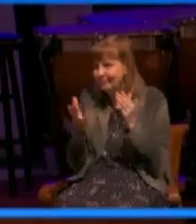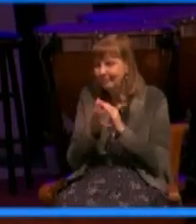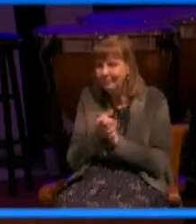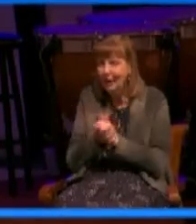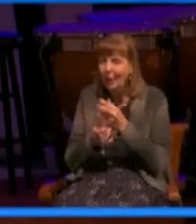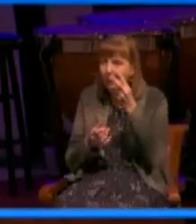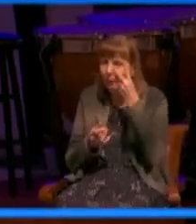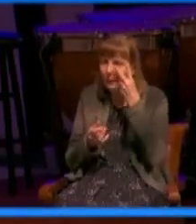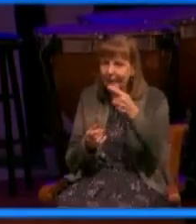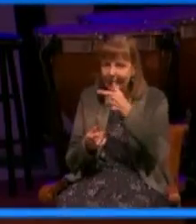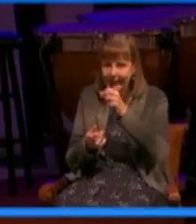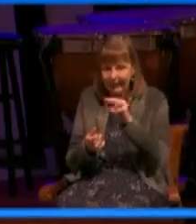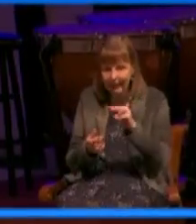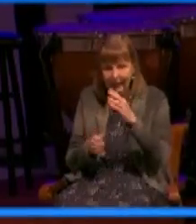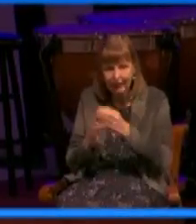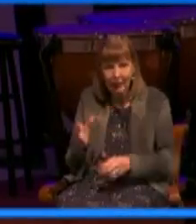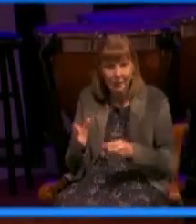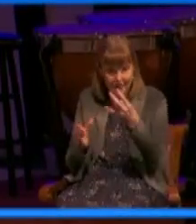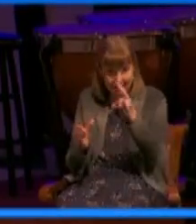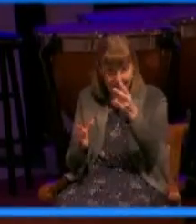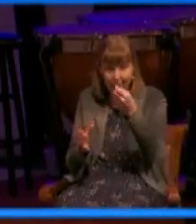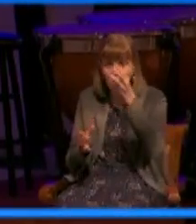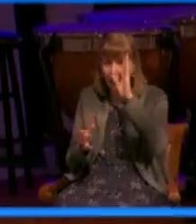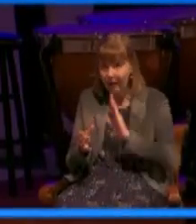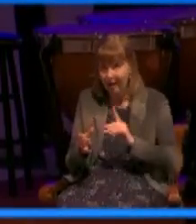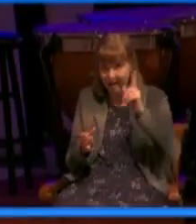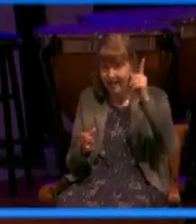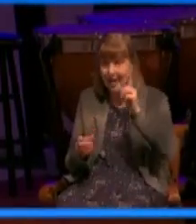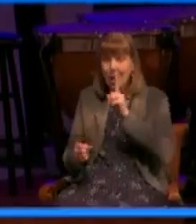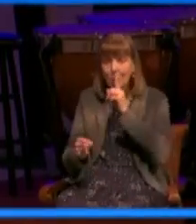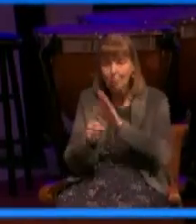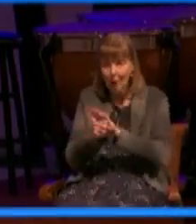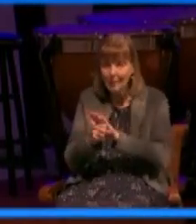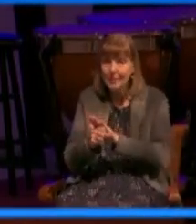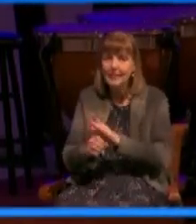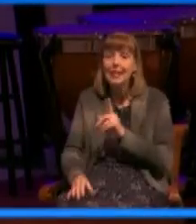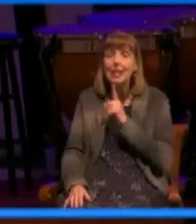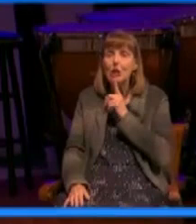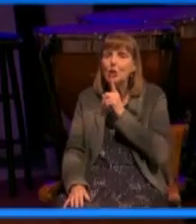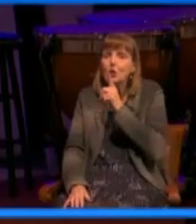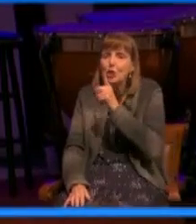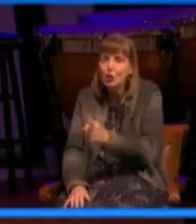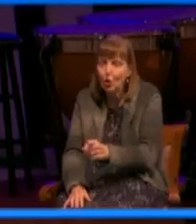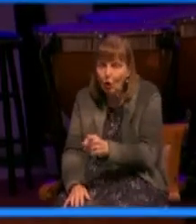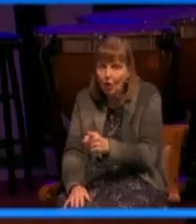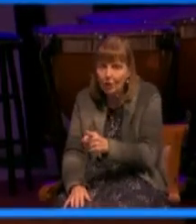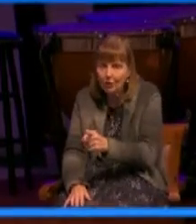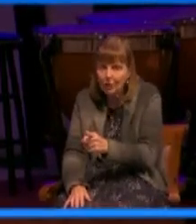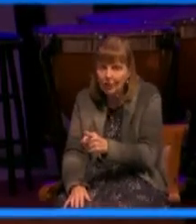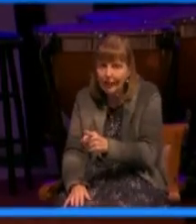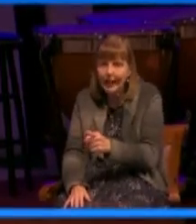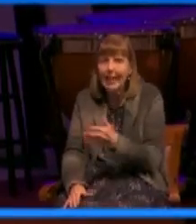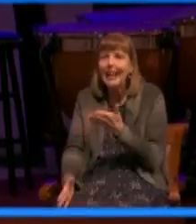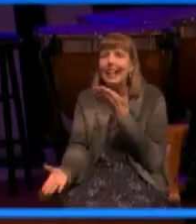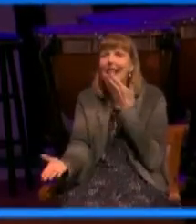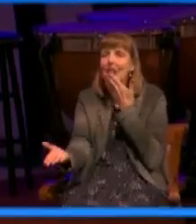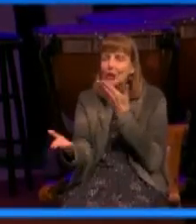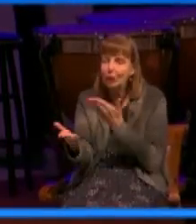when God makes a promise, it is sure, it is good, it